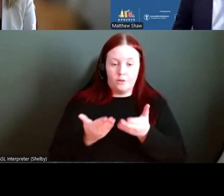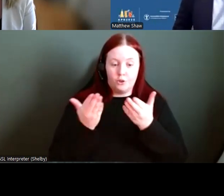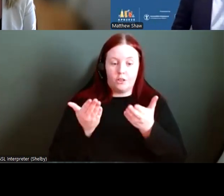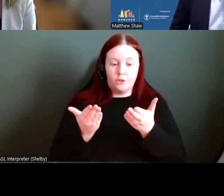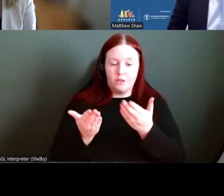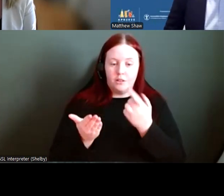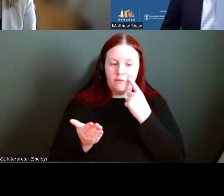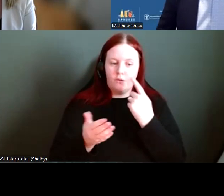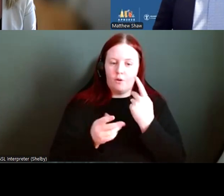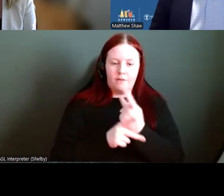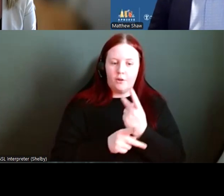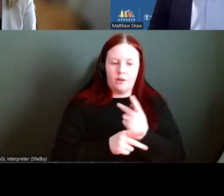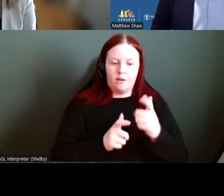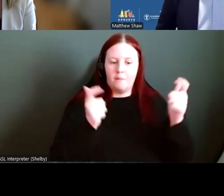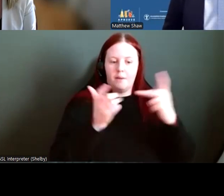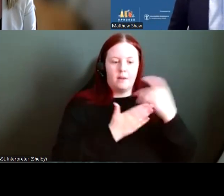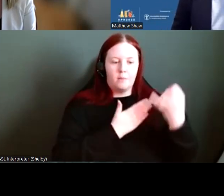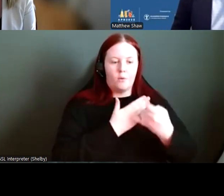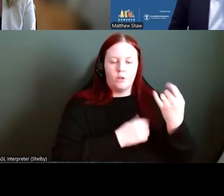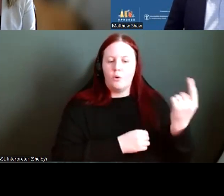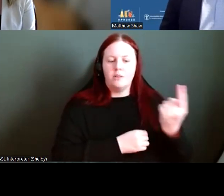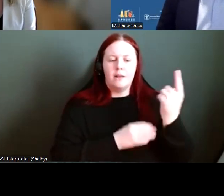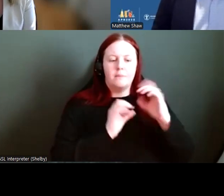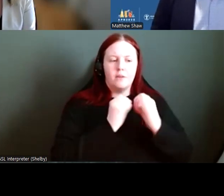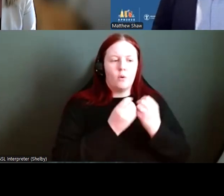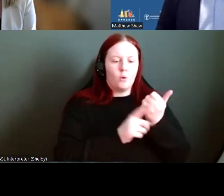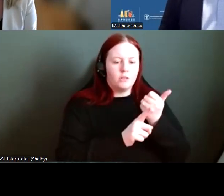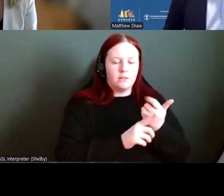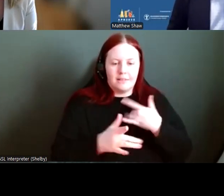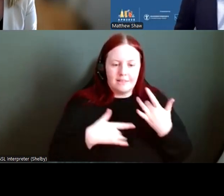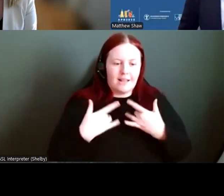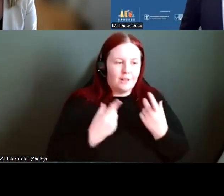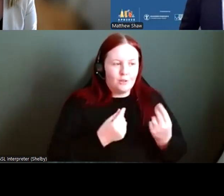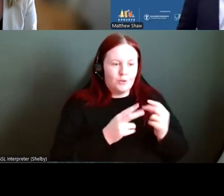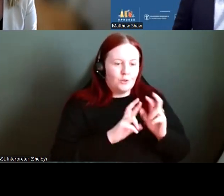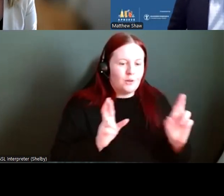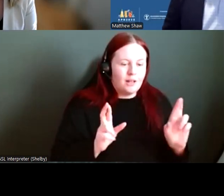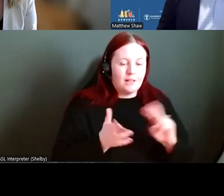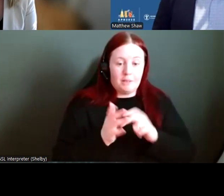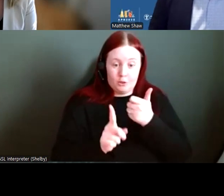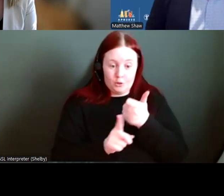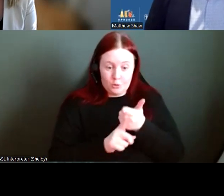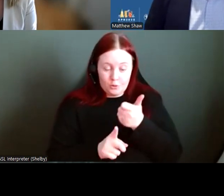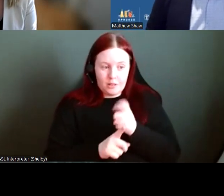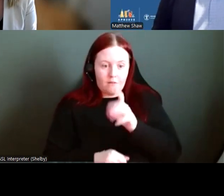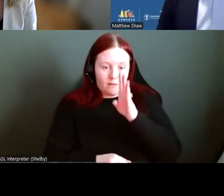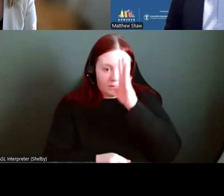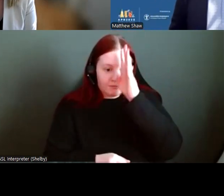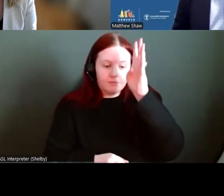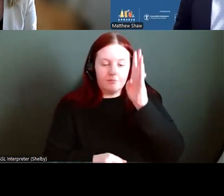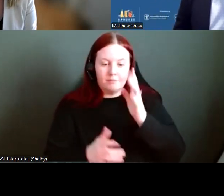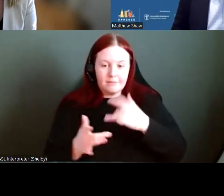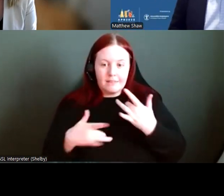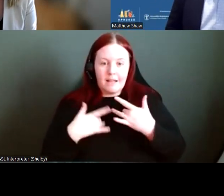high profile project or something that the organization's already excited about. You don't have to generate excitement for the initiative, and you're